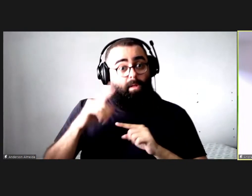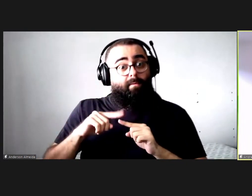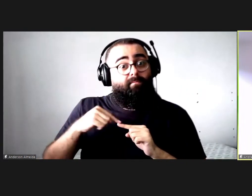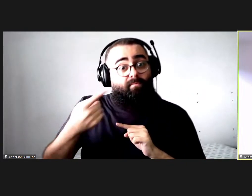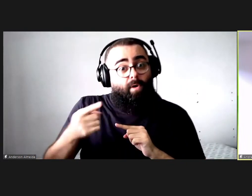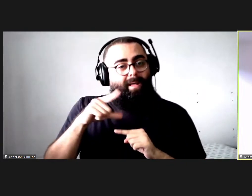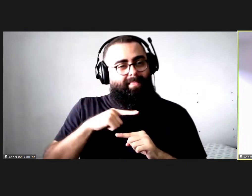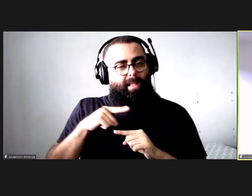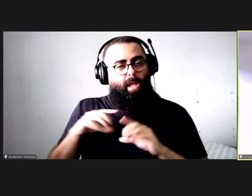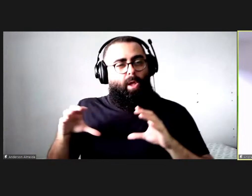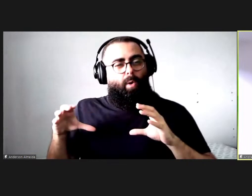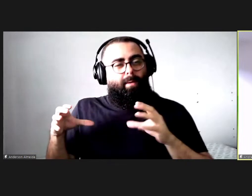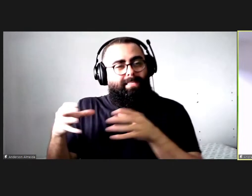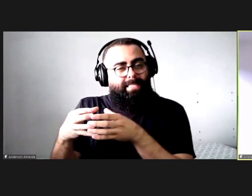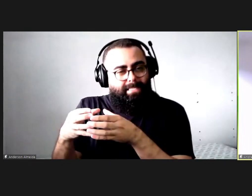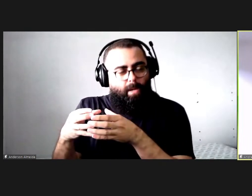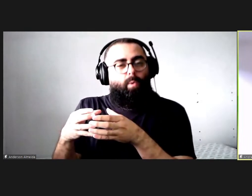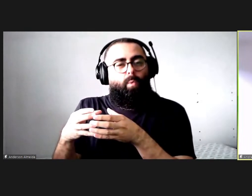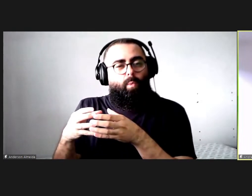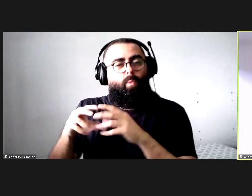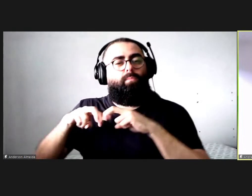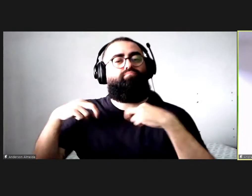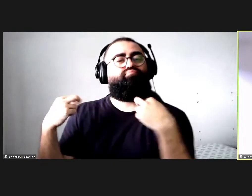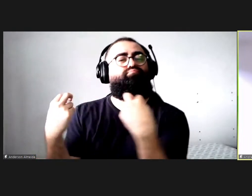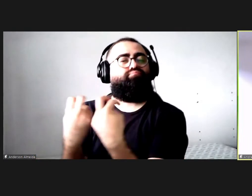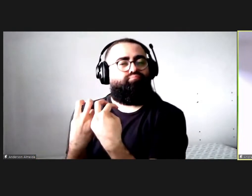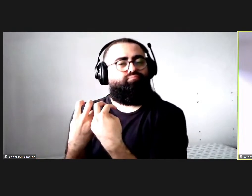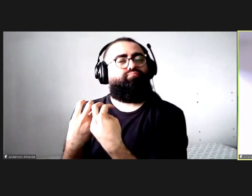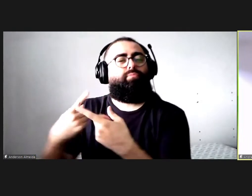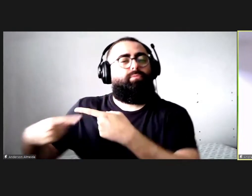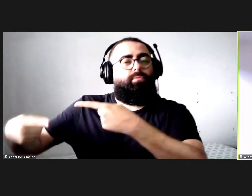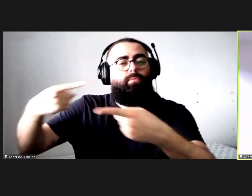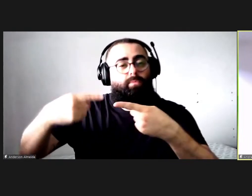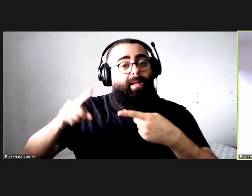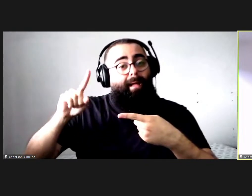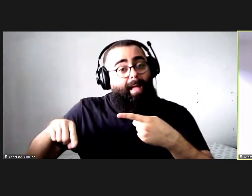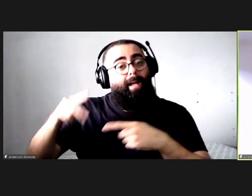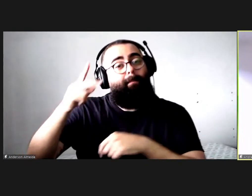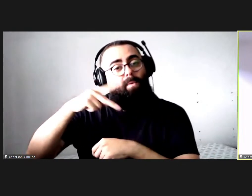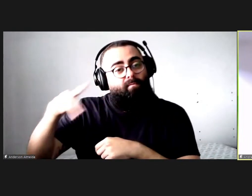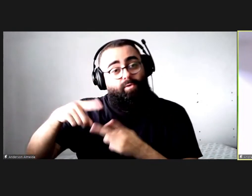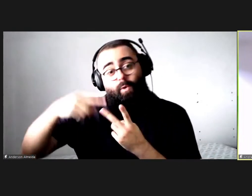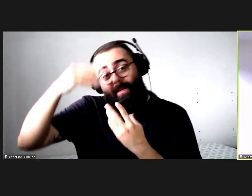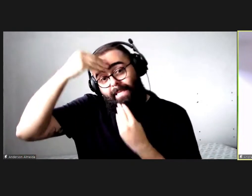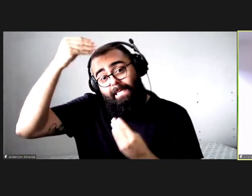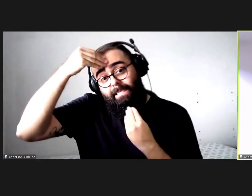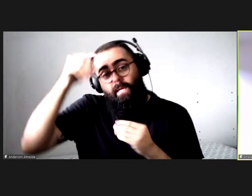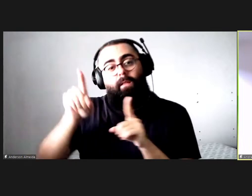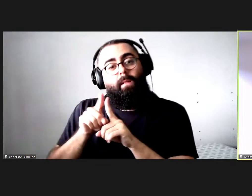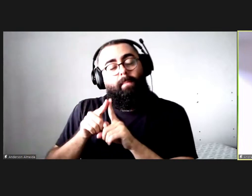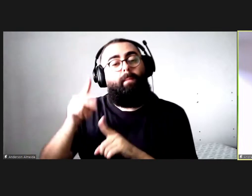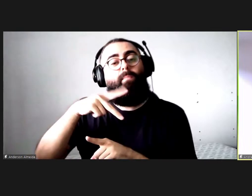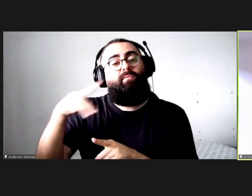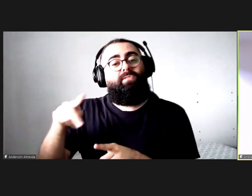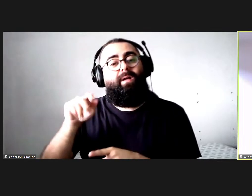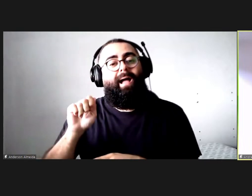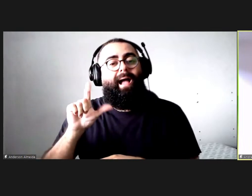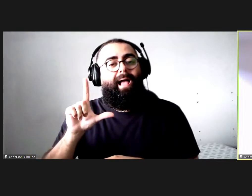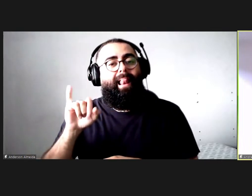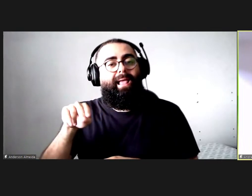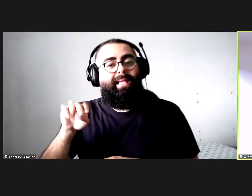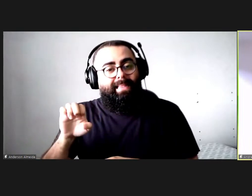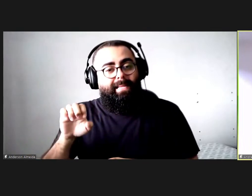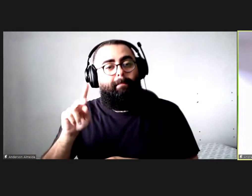speech, when we'll have the participation of Professor Tarcísio Leite and Professor Aline Pizio, both from the